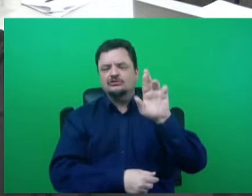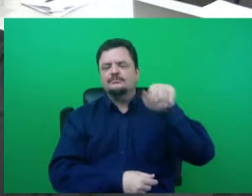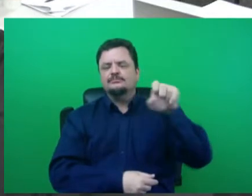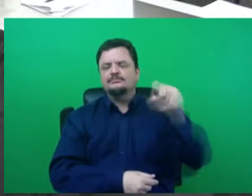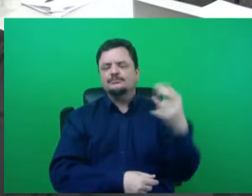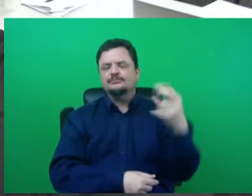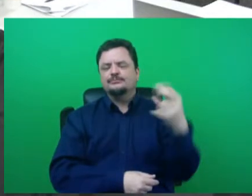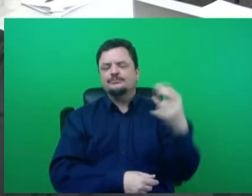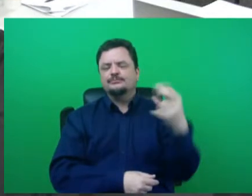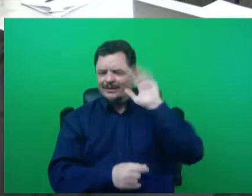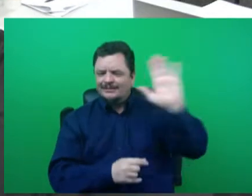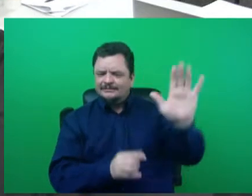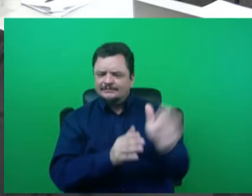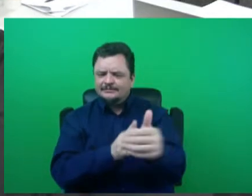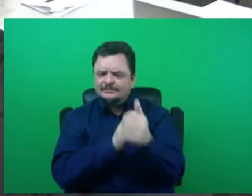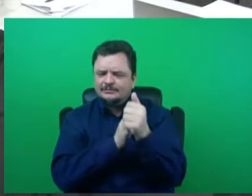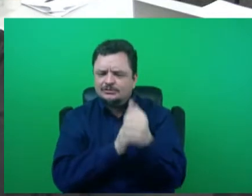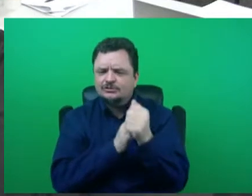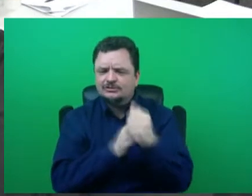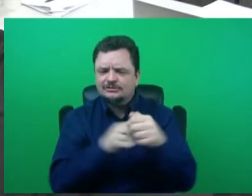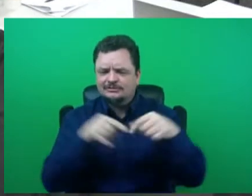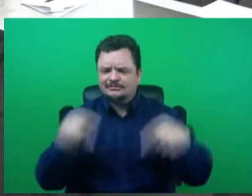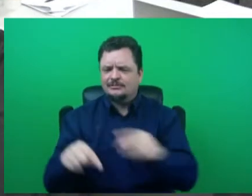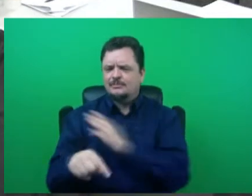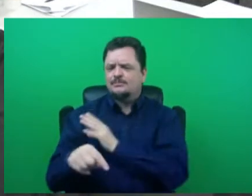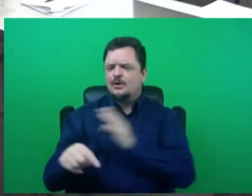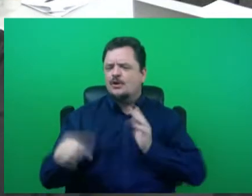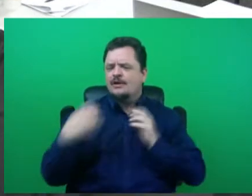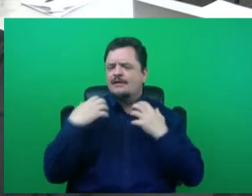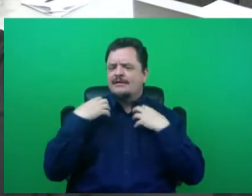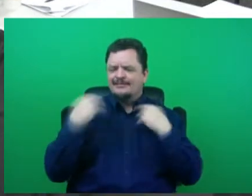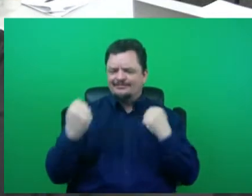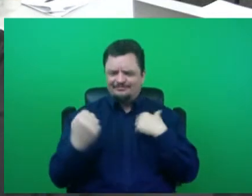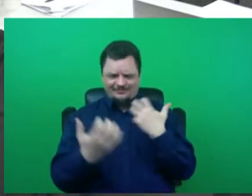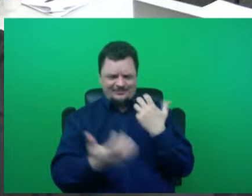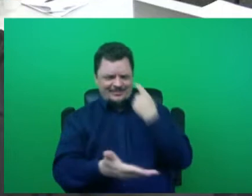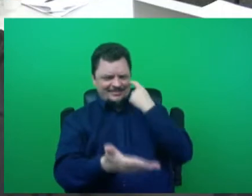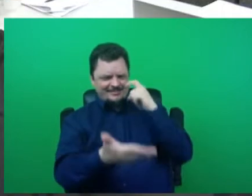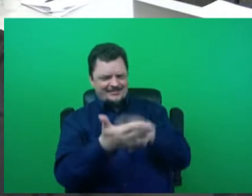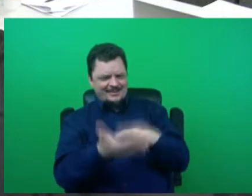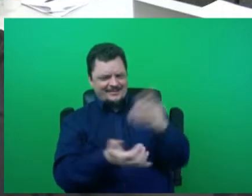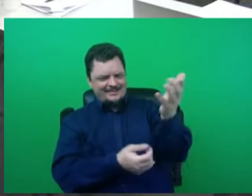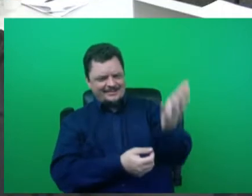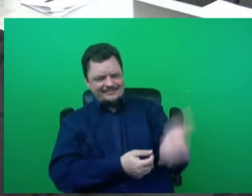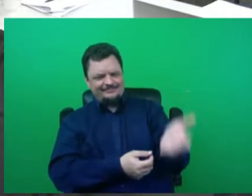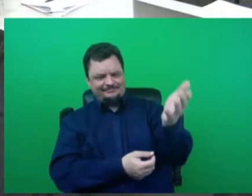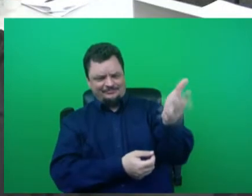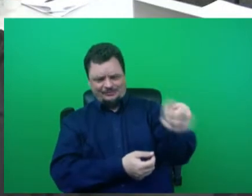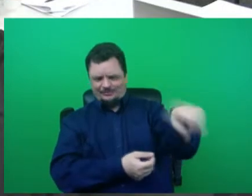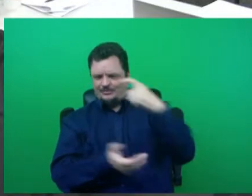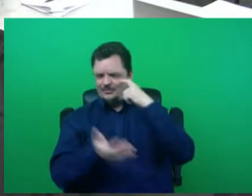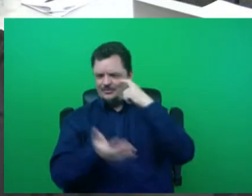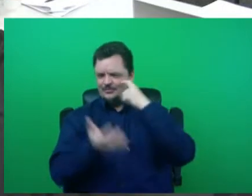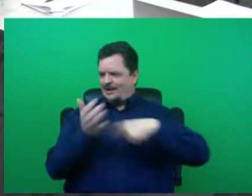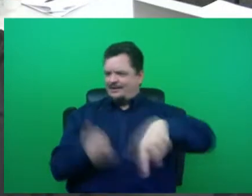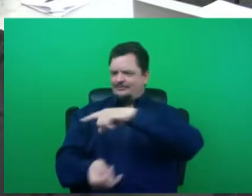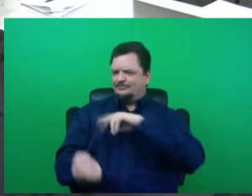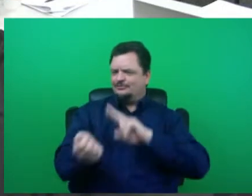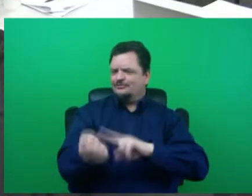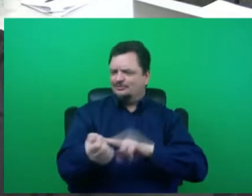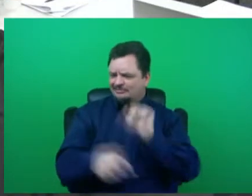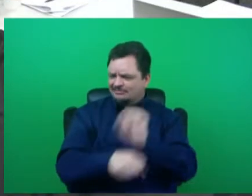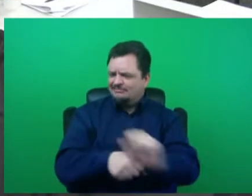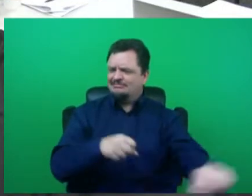this opportunity to recognize the nurses and all the hard work that they have completed, not just over the pandemic, but in their entire careers.